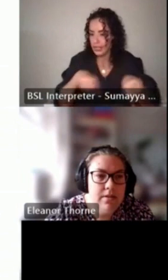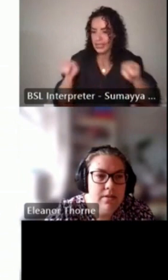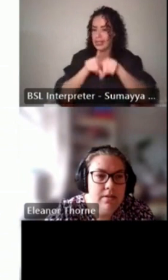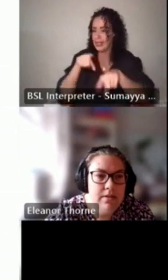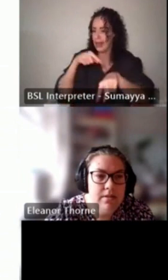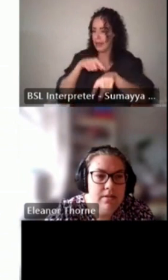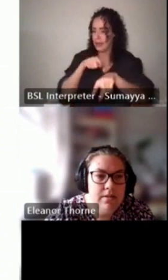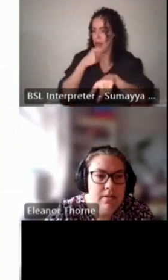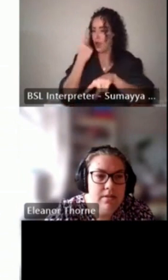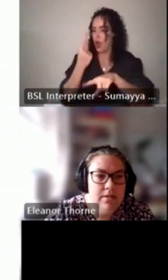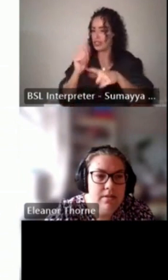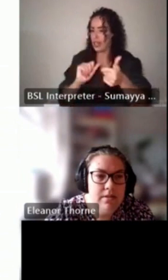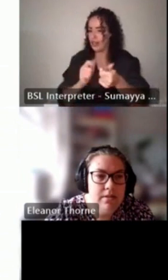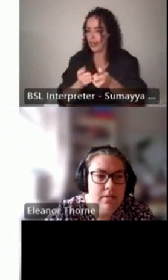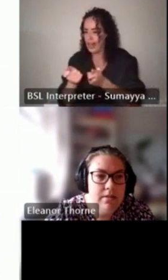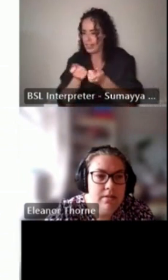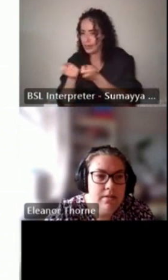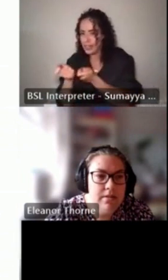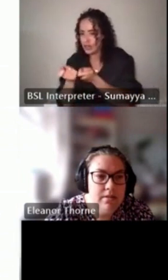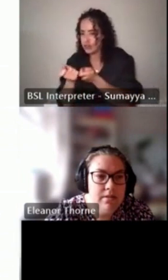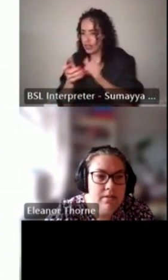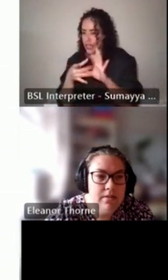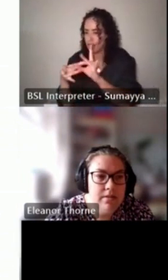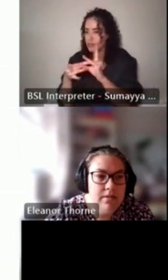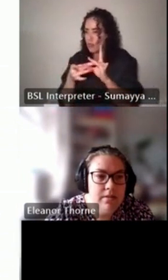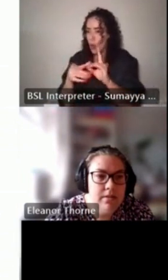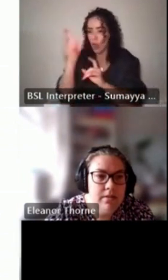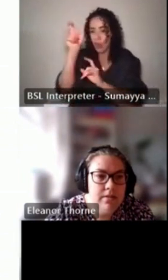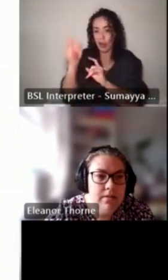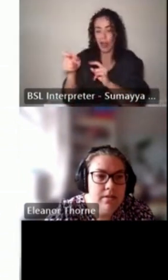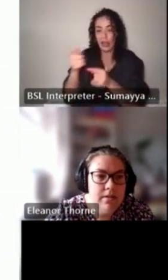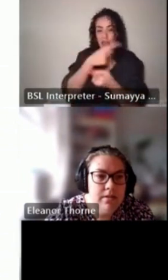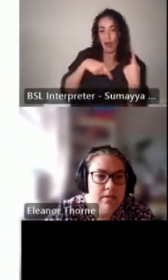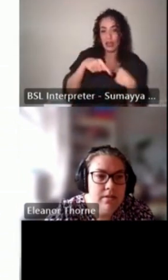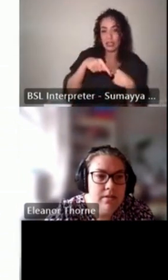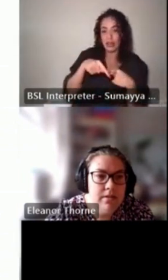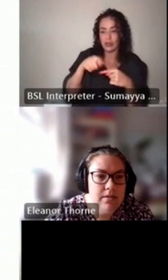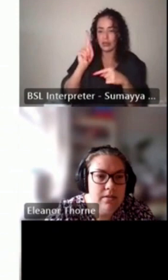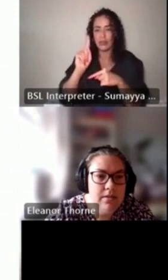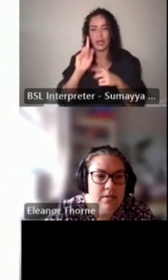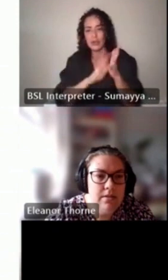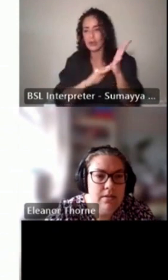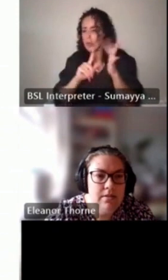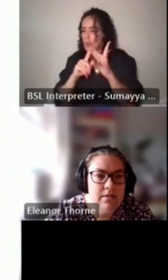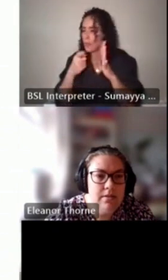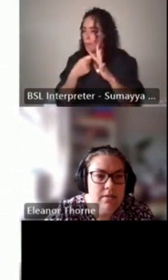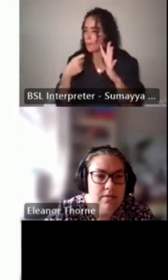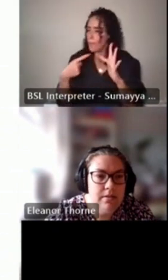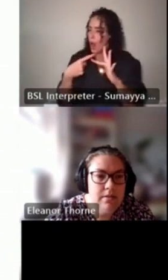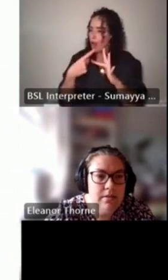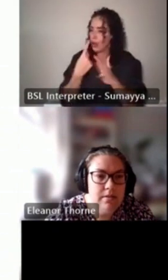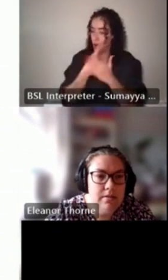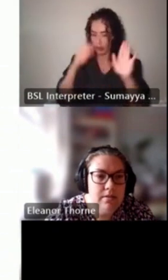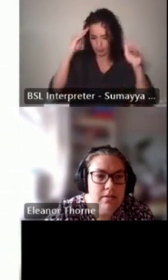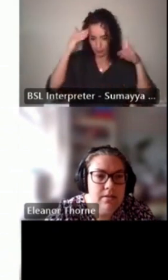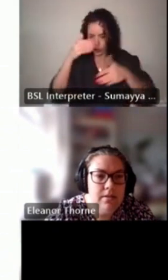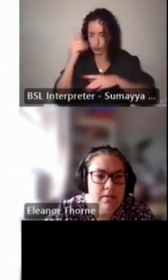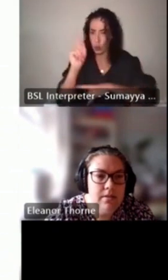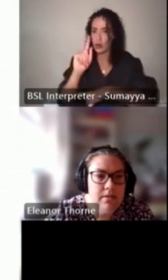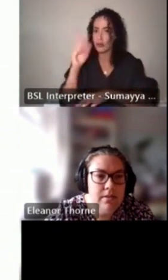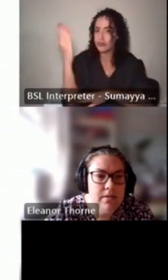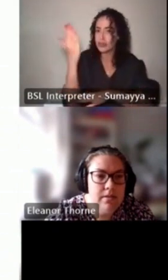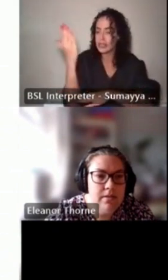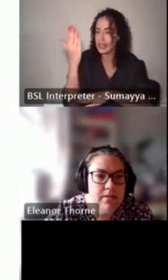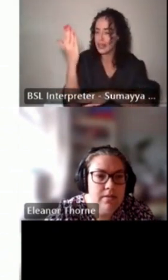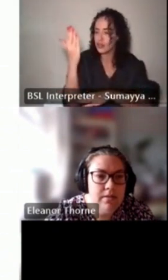the intermediary between the client and ourselves, whilst Mike only seems to be working on the presentation. I